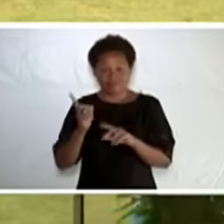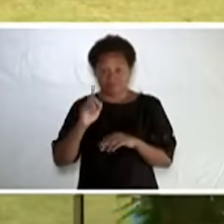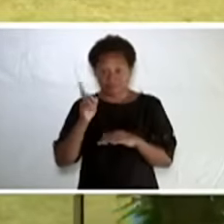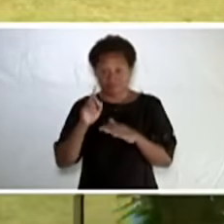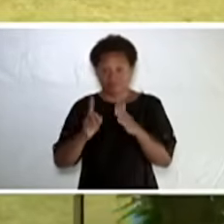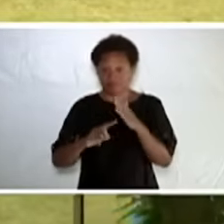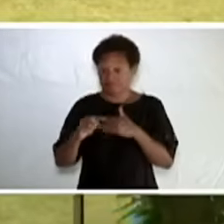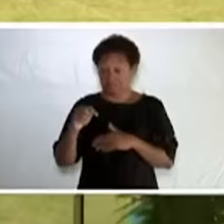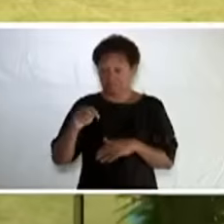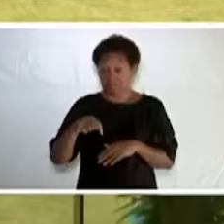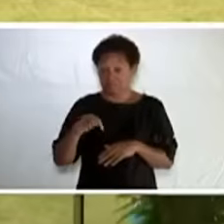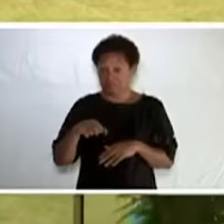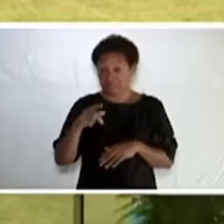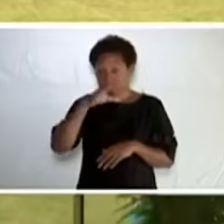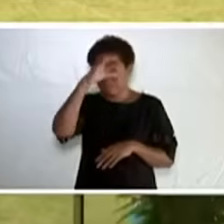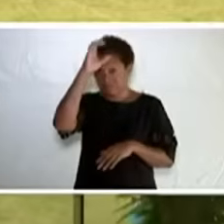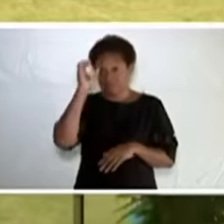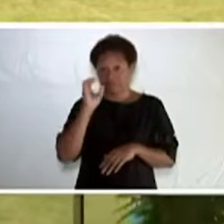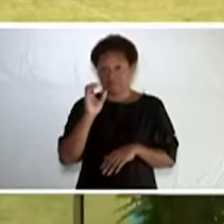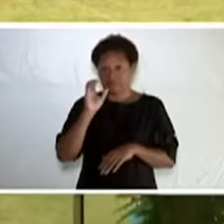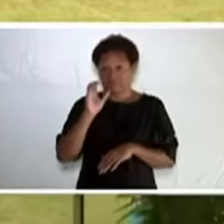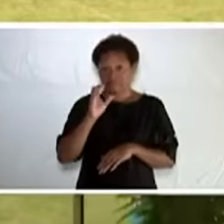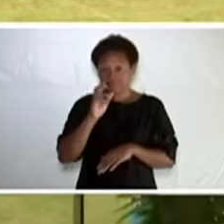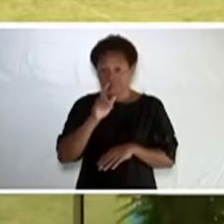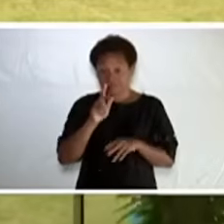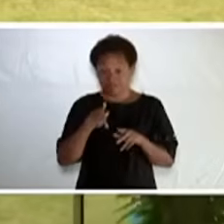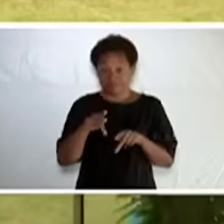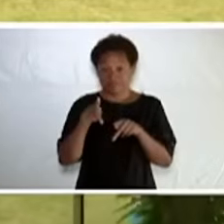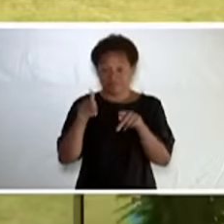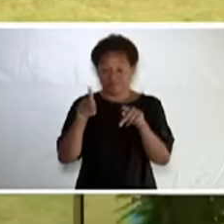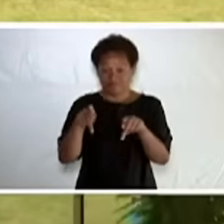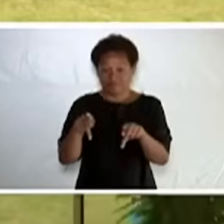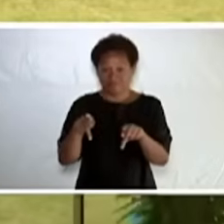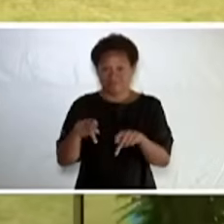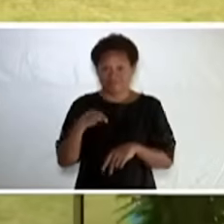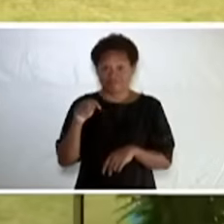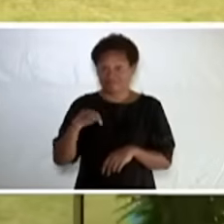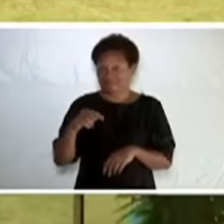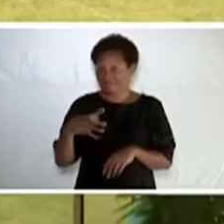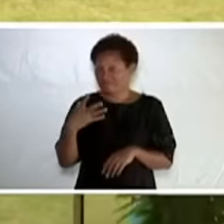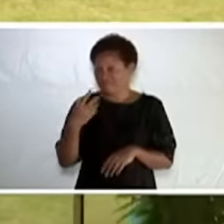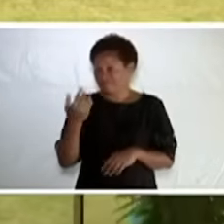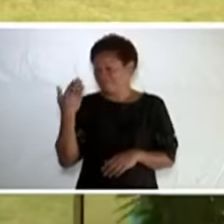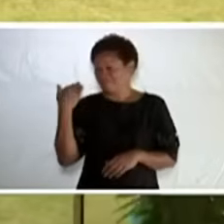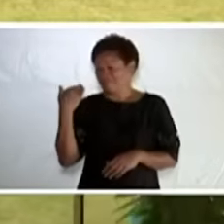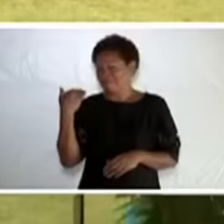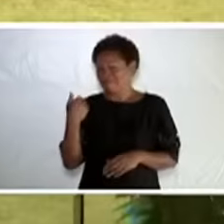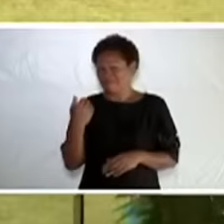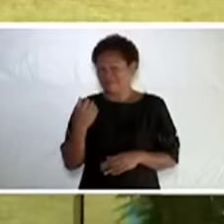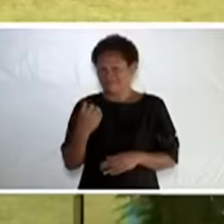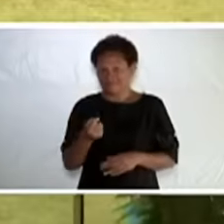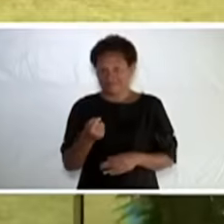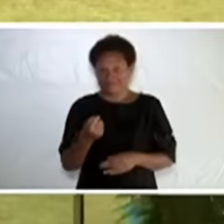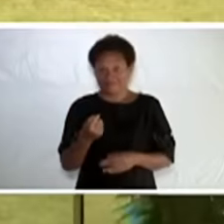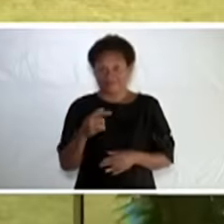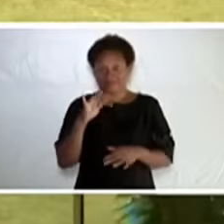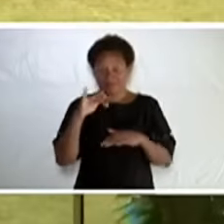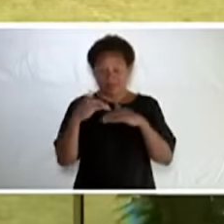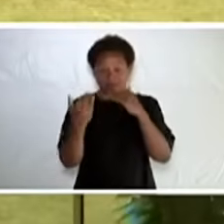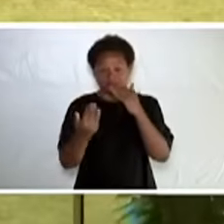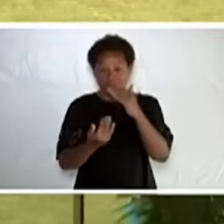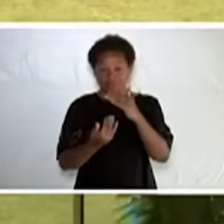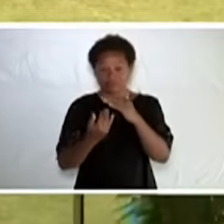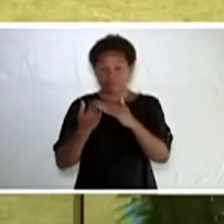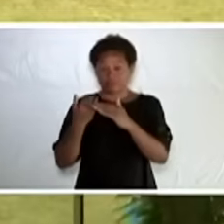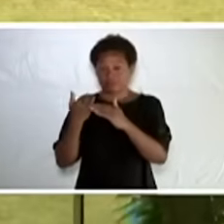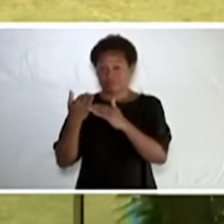na vika e sa tungo e na rara levu na Albert Park. Ara sa me ba ndono na lekalek sa wuti and sa reva na no sa tandu mai